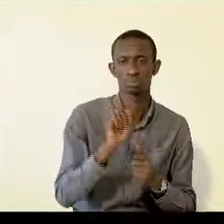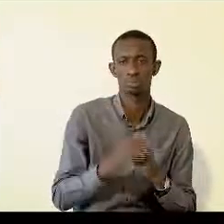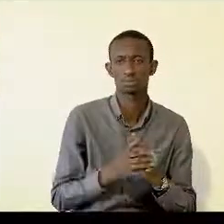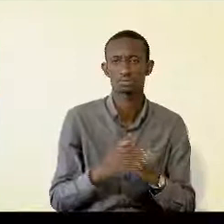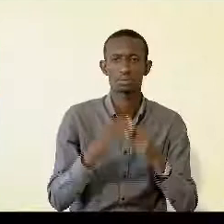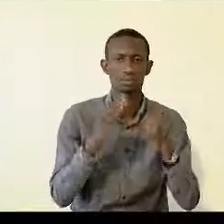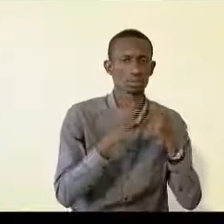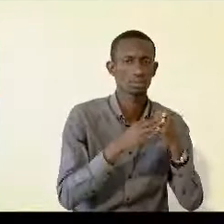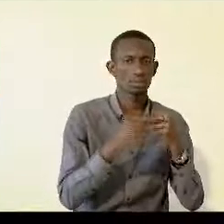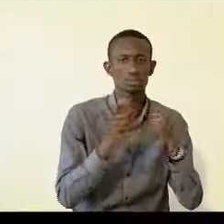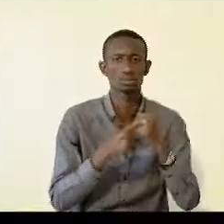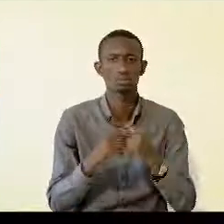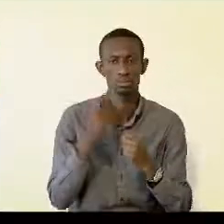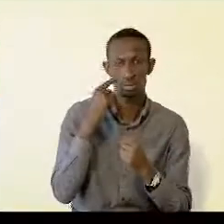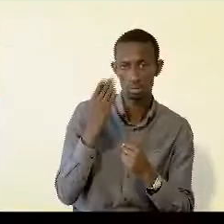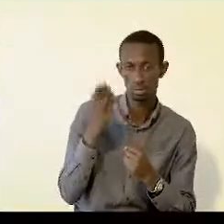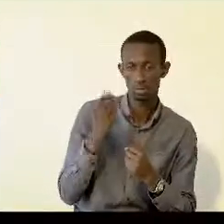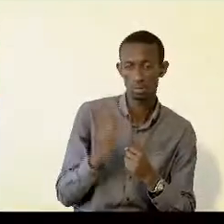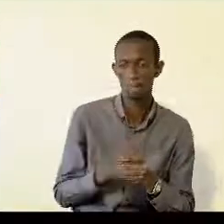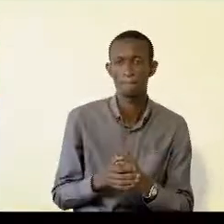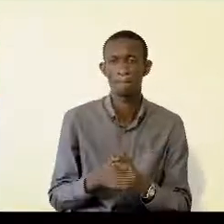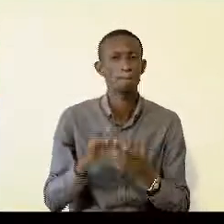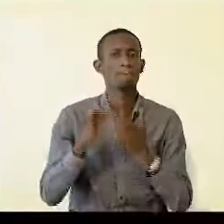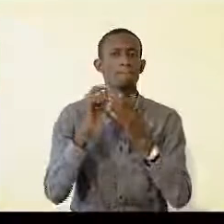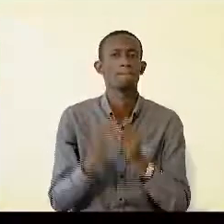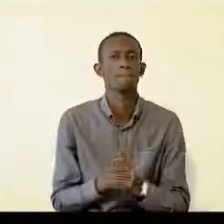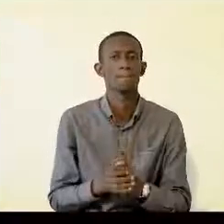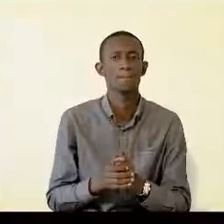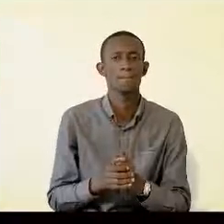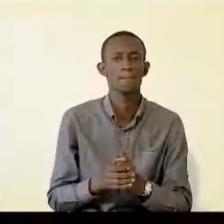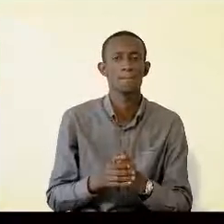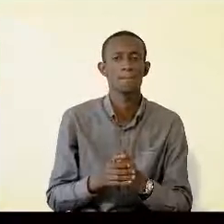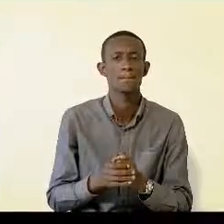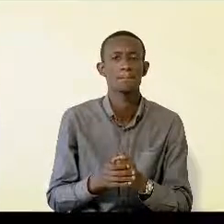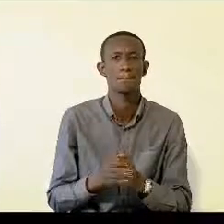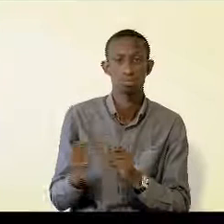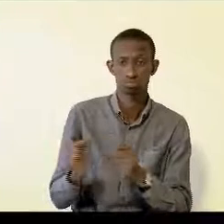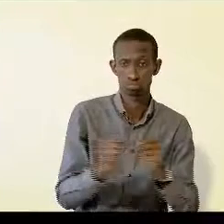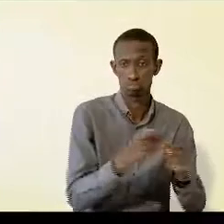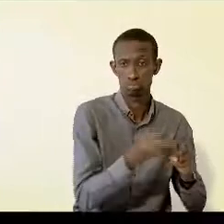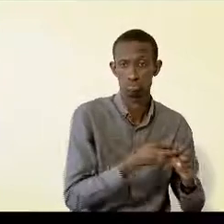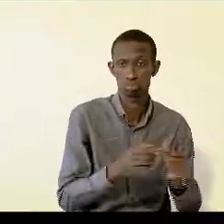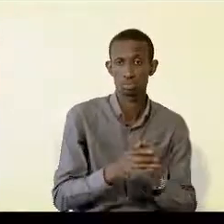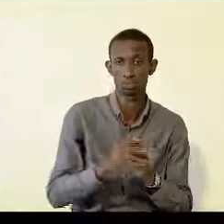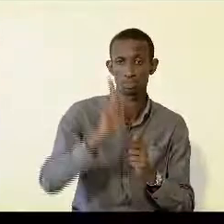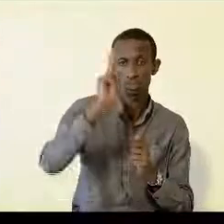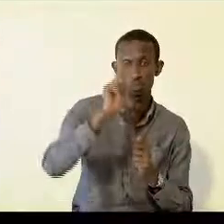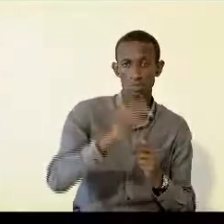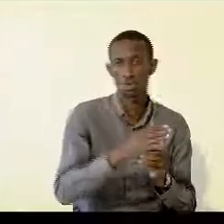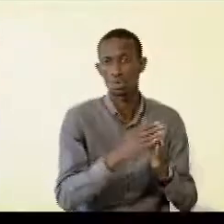0.86. Here there is an exception, but moving from potassium up to cesium, it